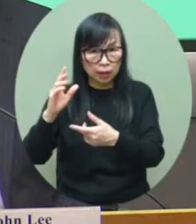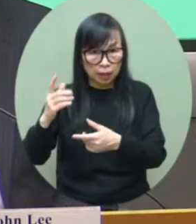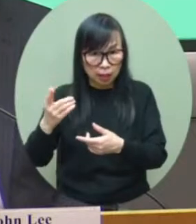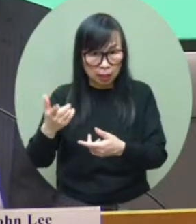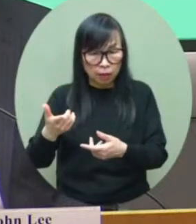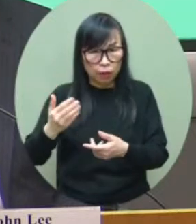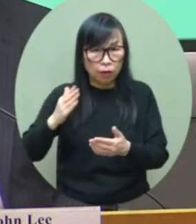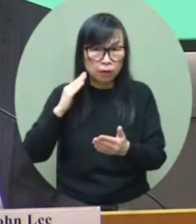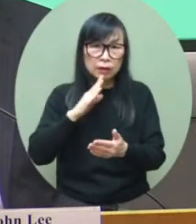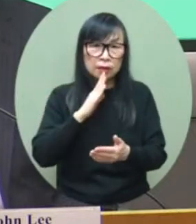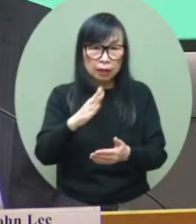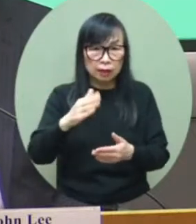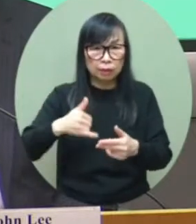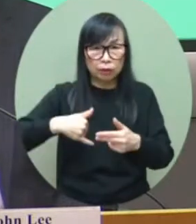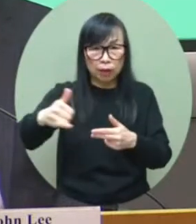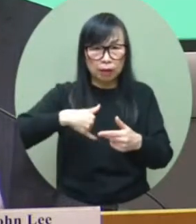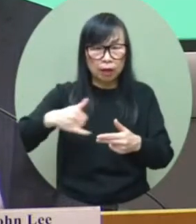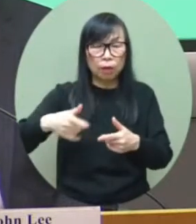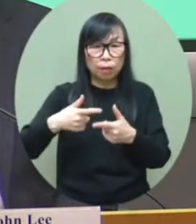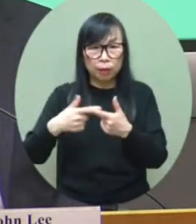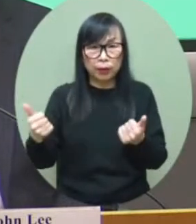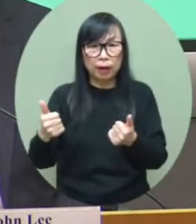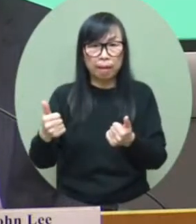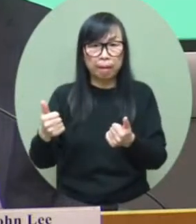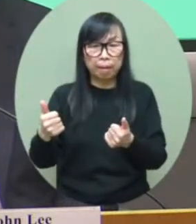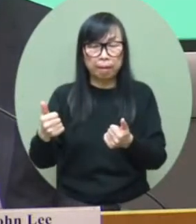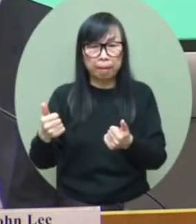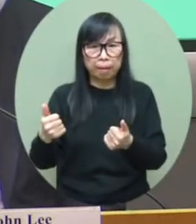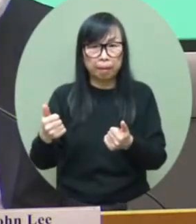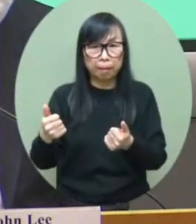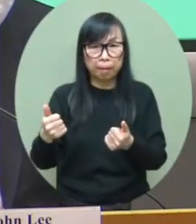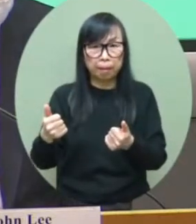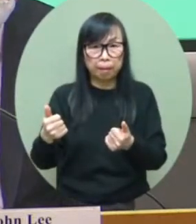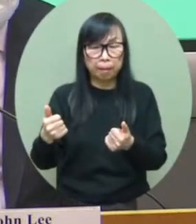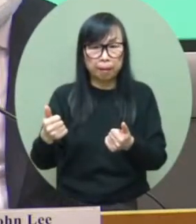to travel to Guangdong and Shenzhen East.